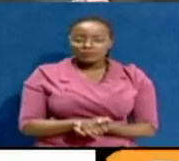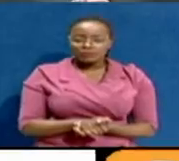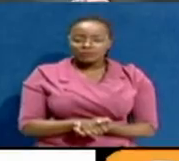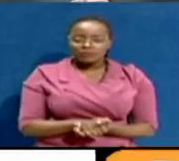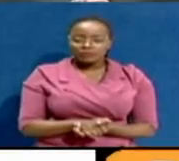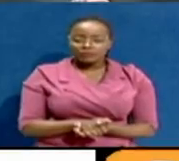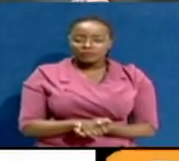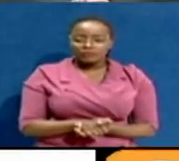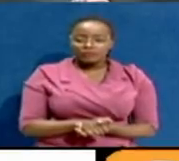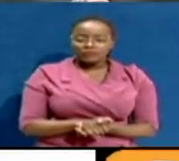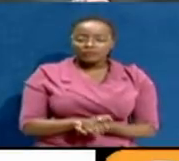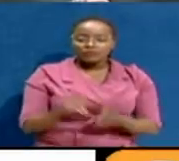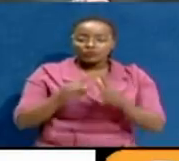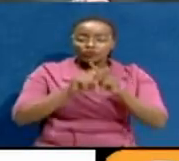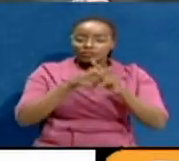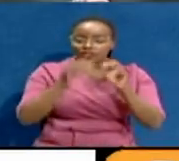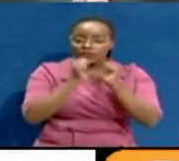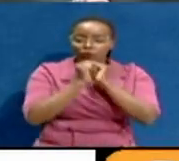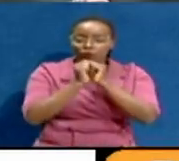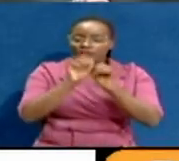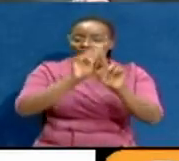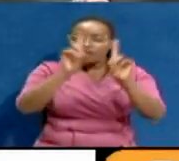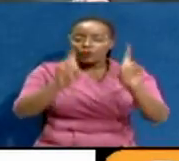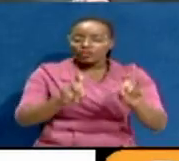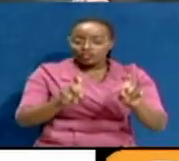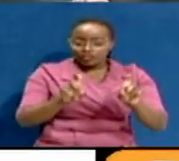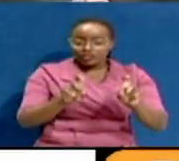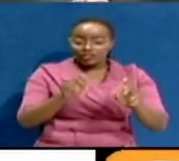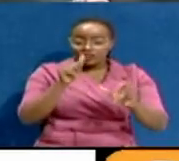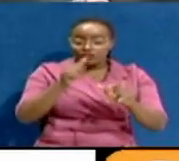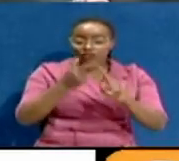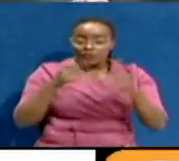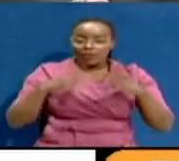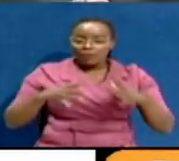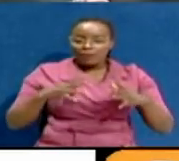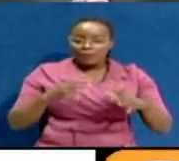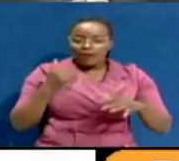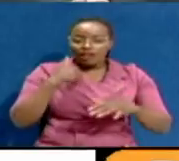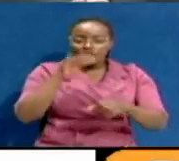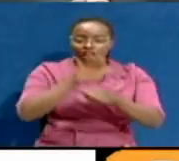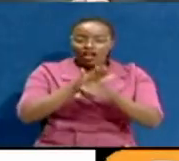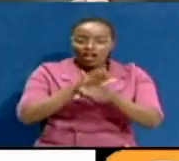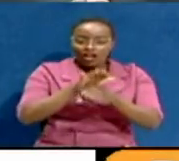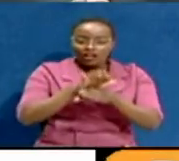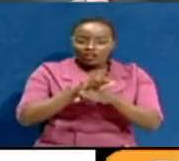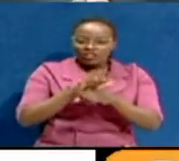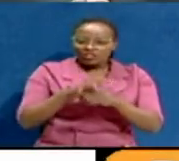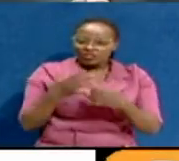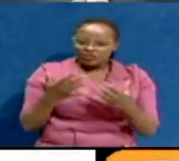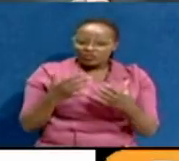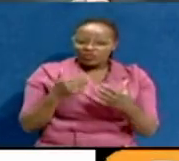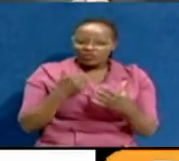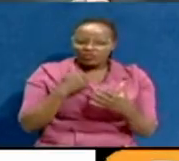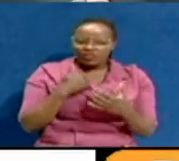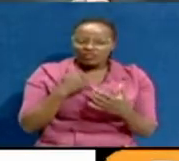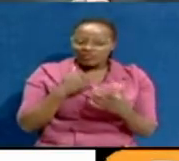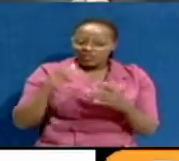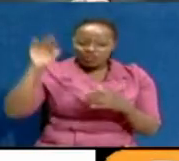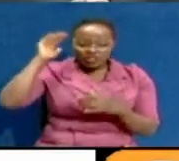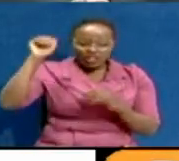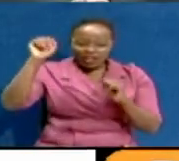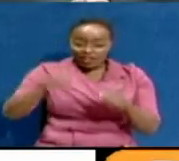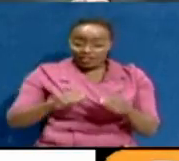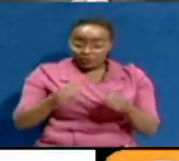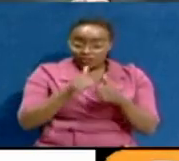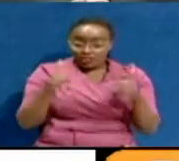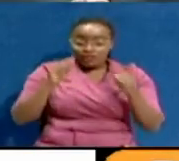Okay, so let's start with the questions from the viewers. Sorry, I'm getting a lot of echo. I don't know if you can use that a bit. We